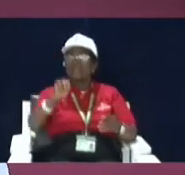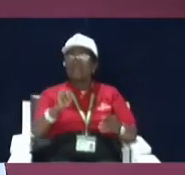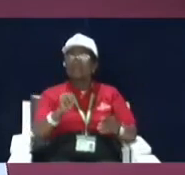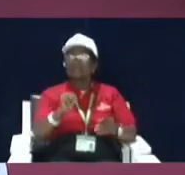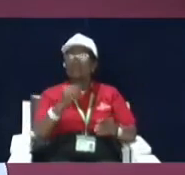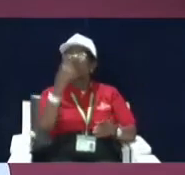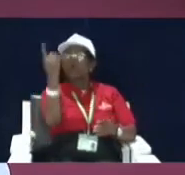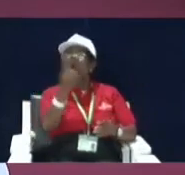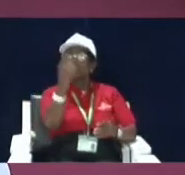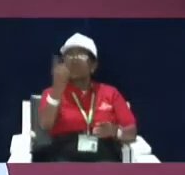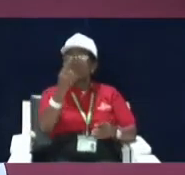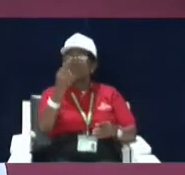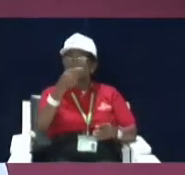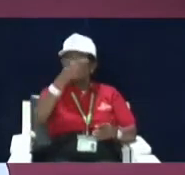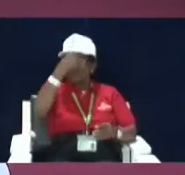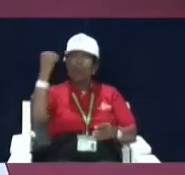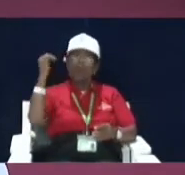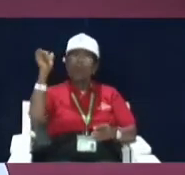Because they know if they bring them,